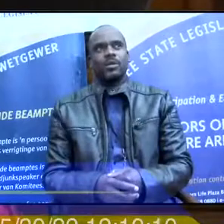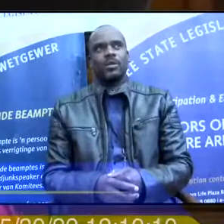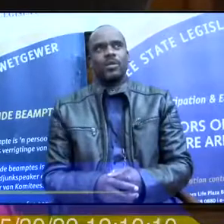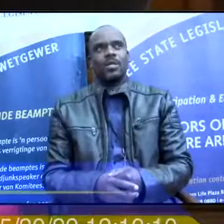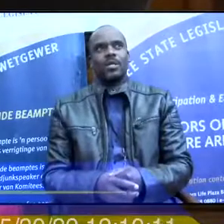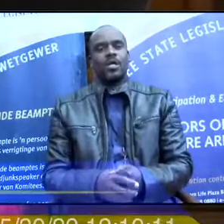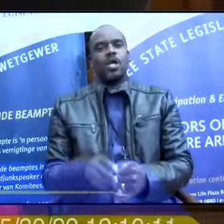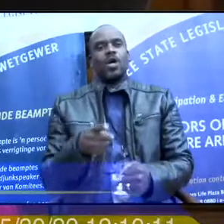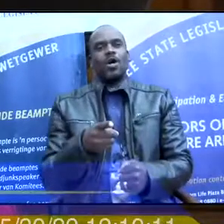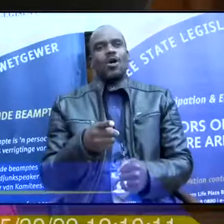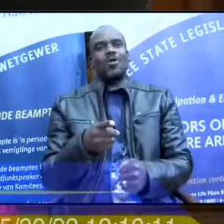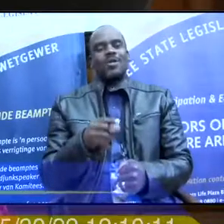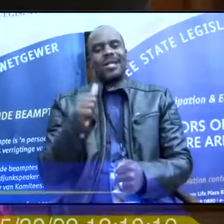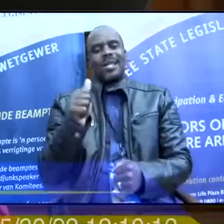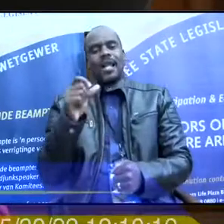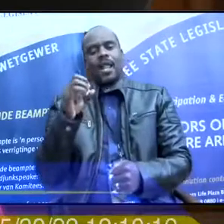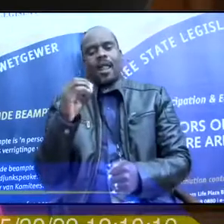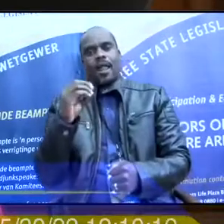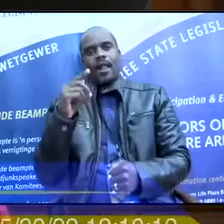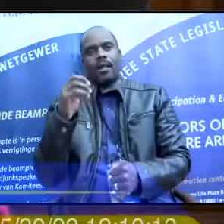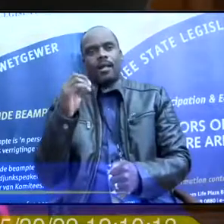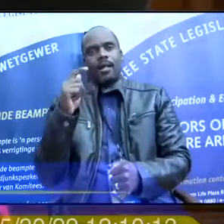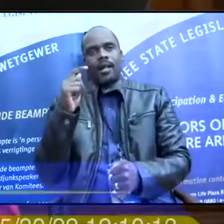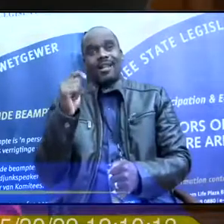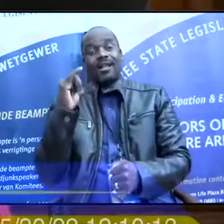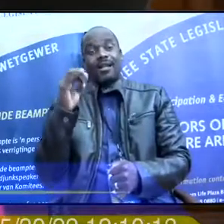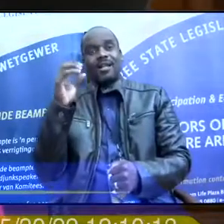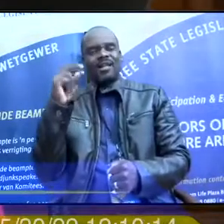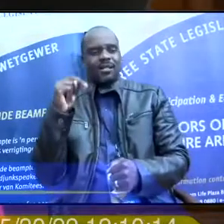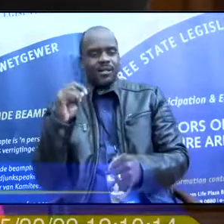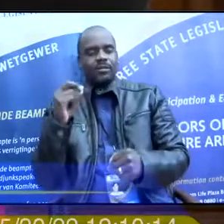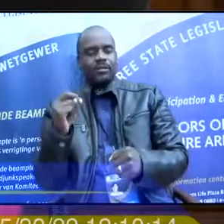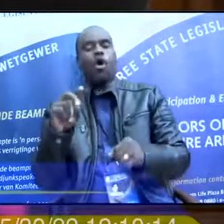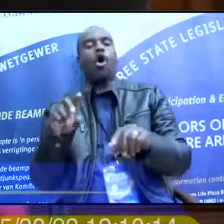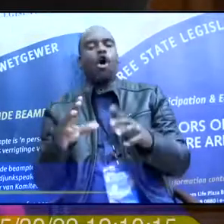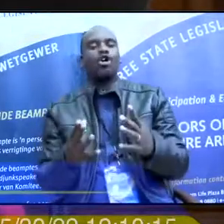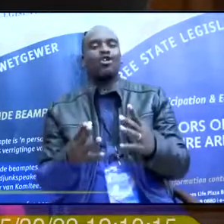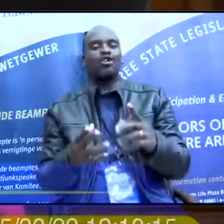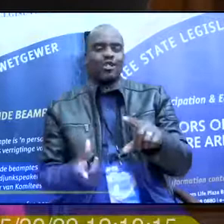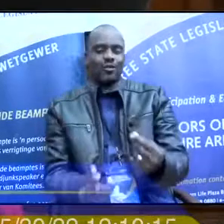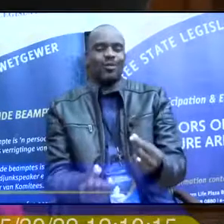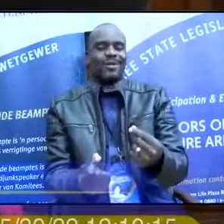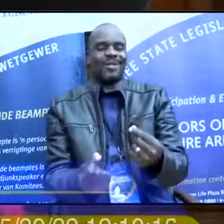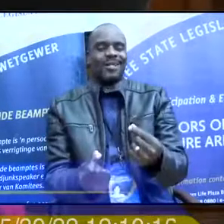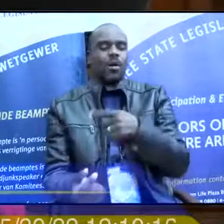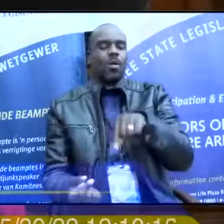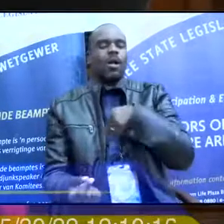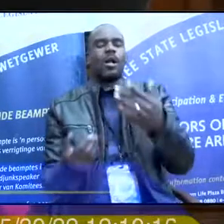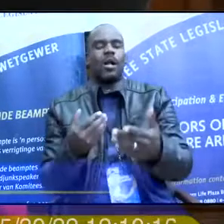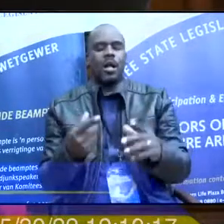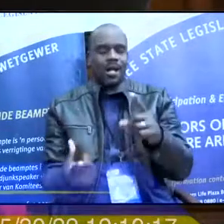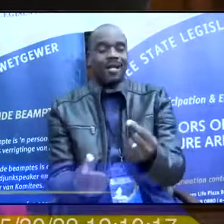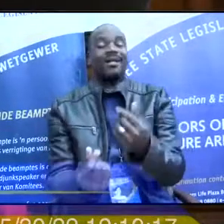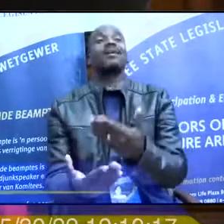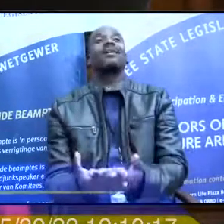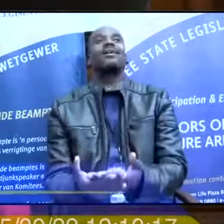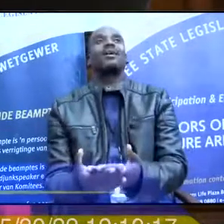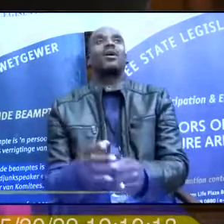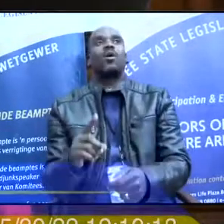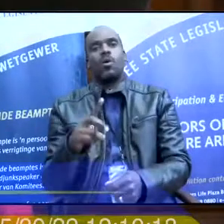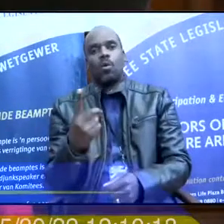were some actions that were taken by the state which we had initiated in many instances and one of